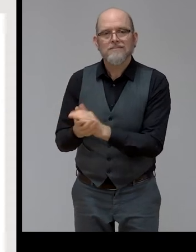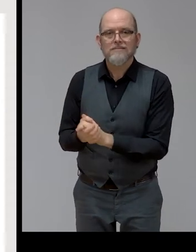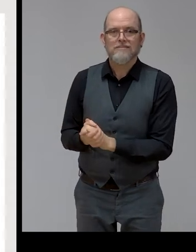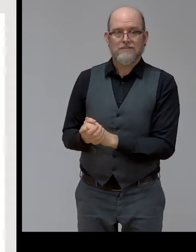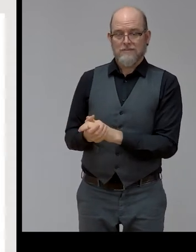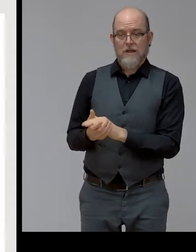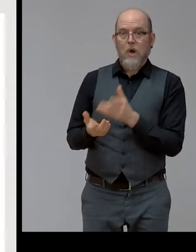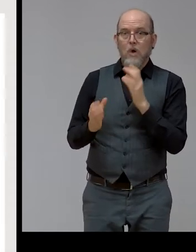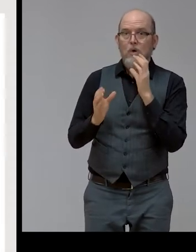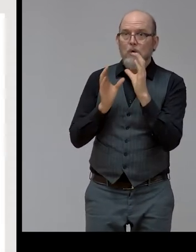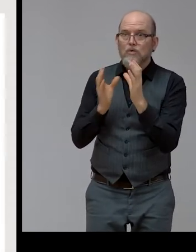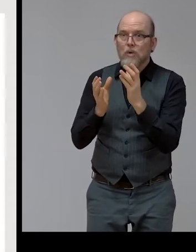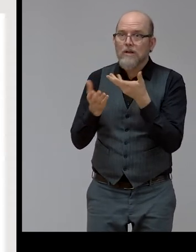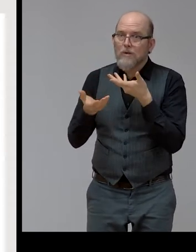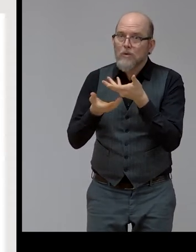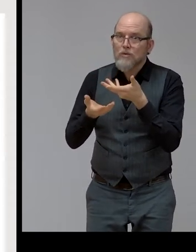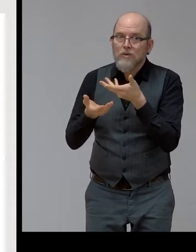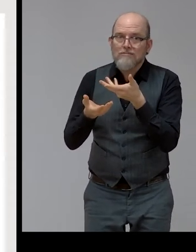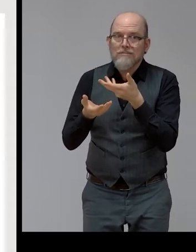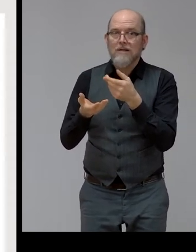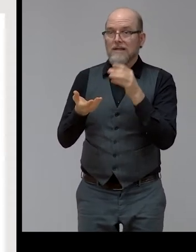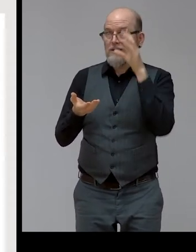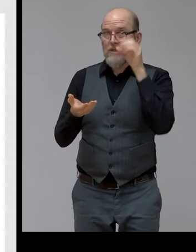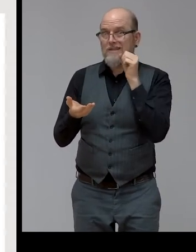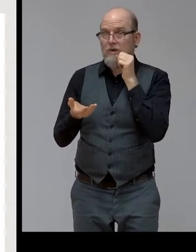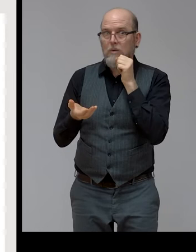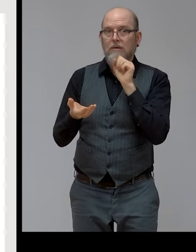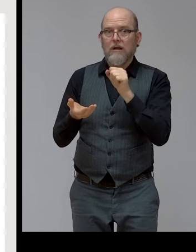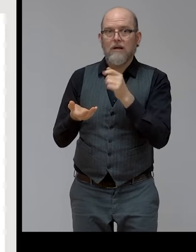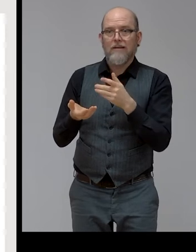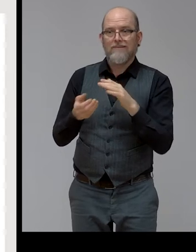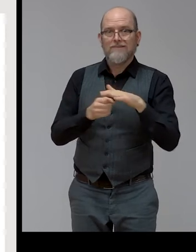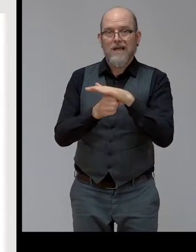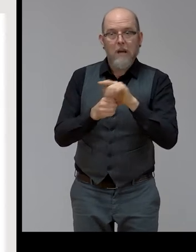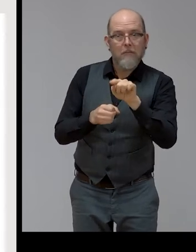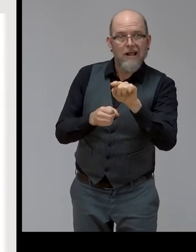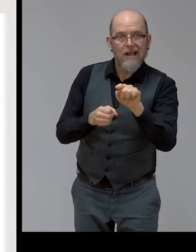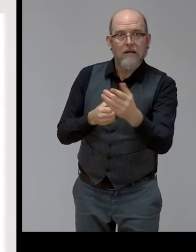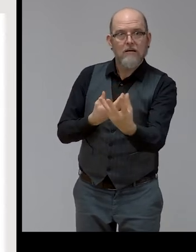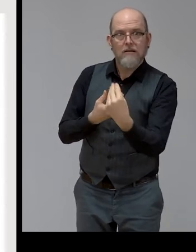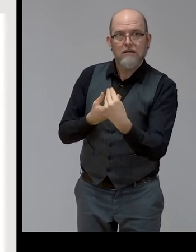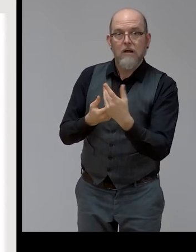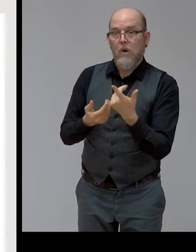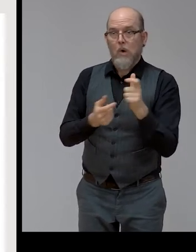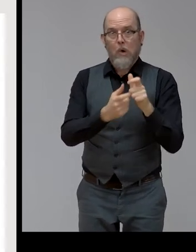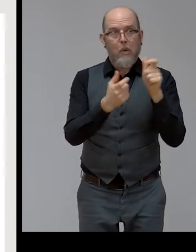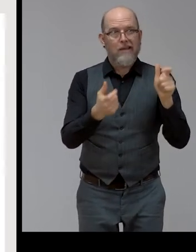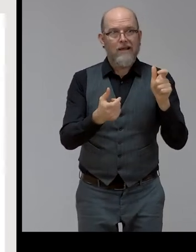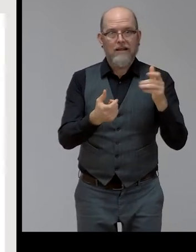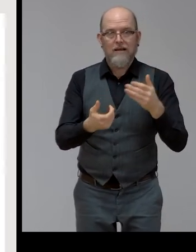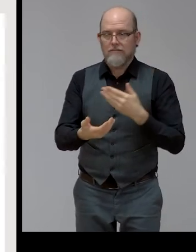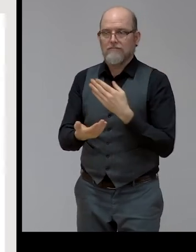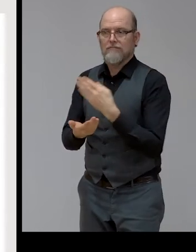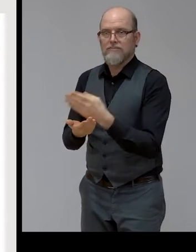syndrome, for their families and workplaces. And they help people to set their career goals. They enhance